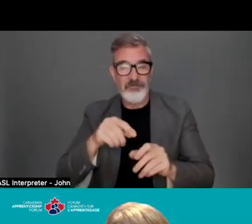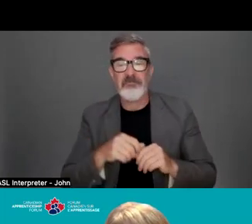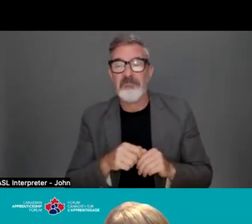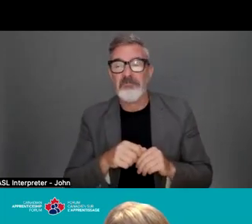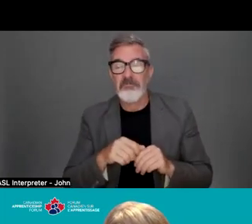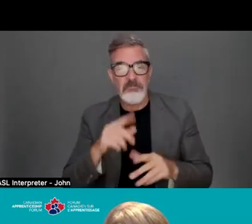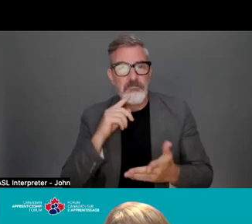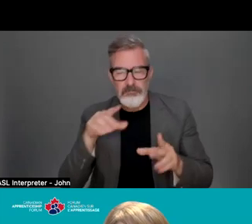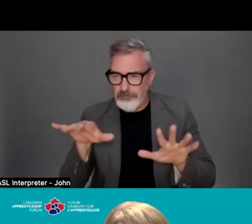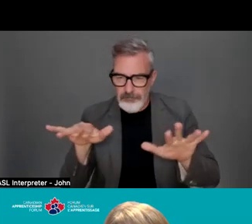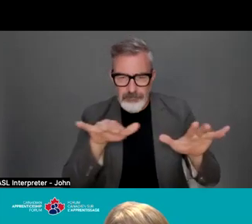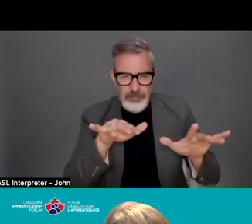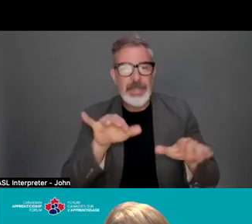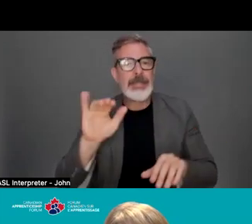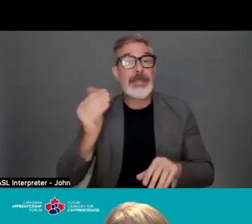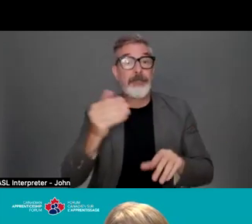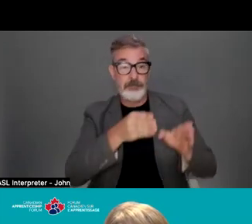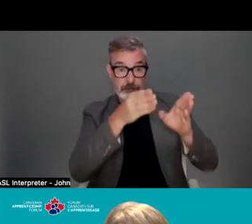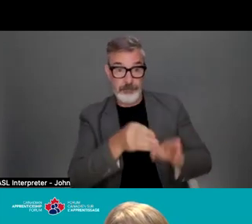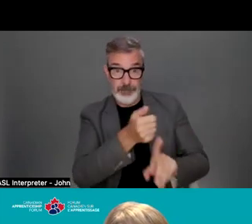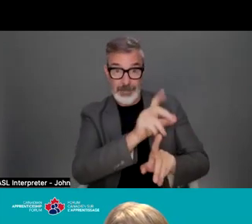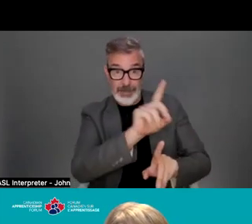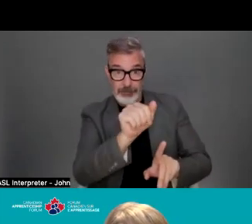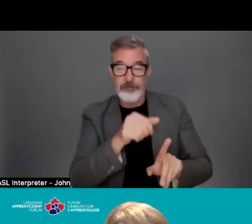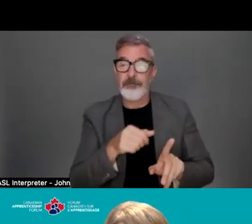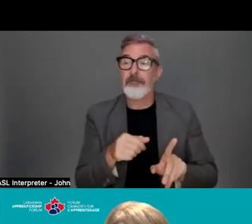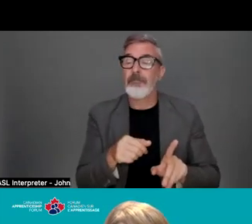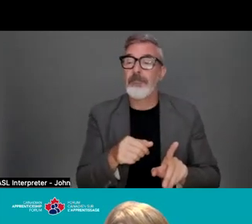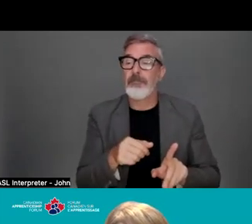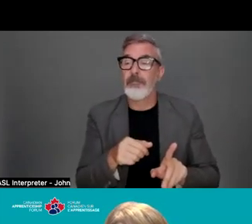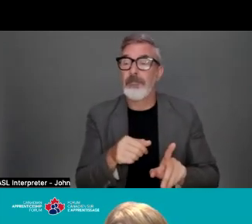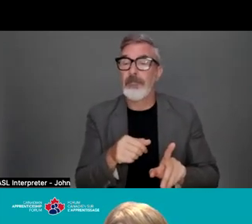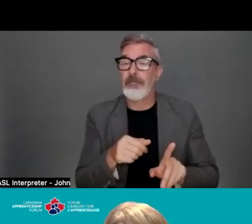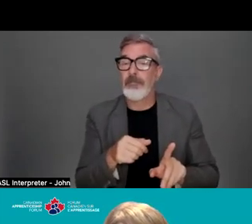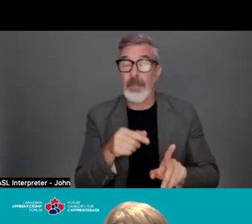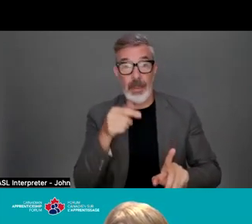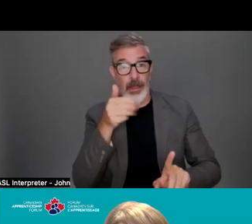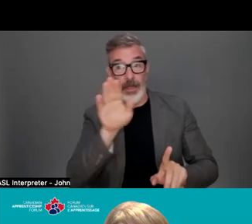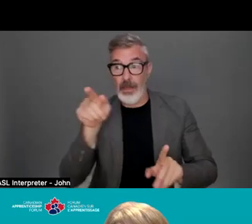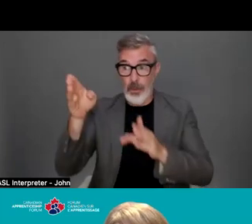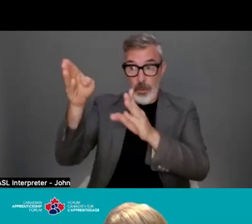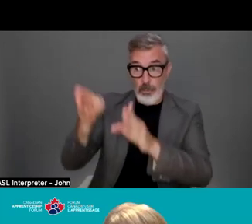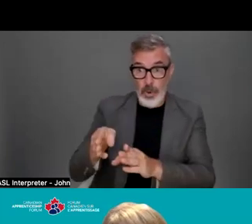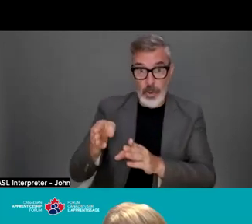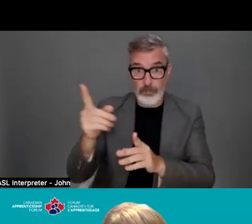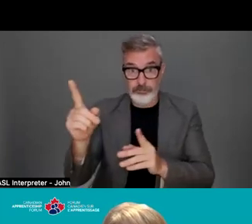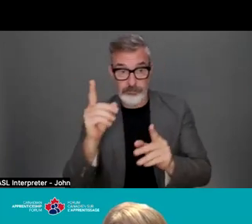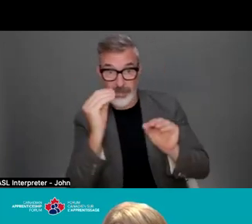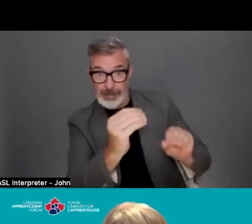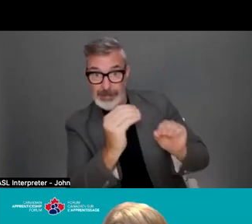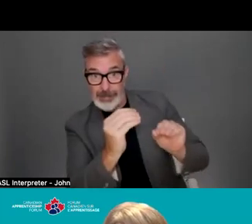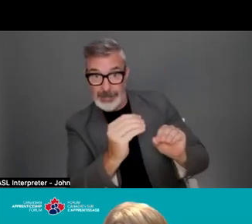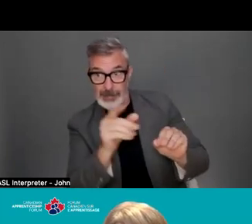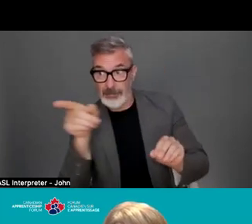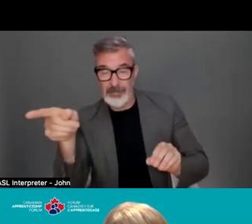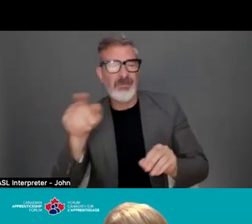less likely to say that their journey persons communicated with them in an effective manner compared